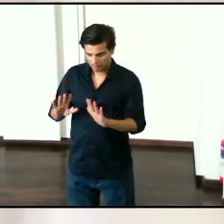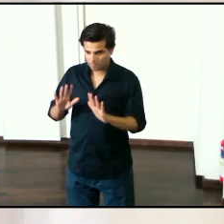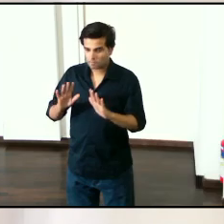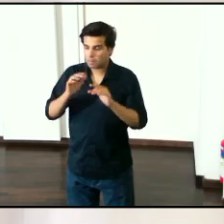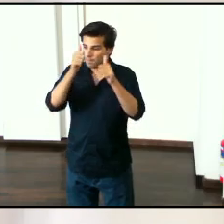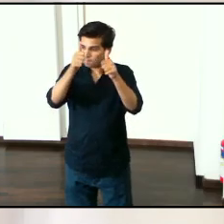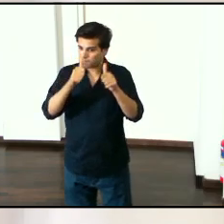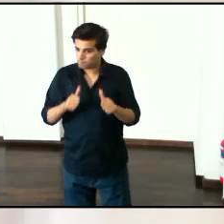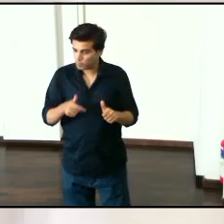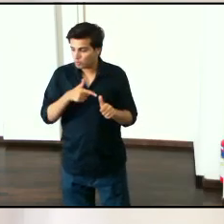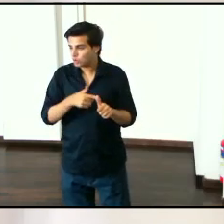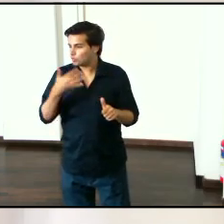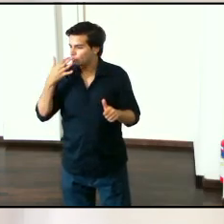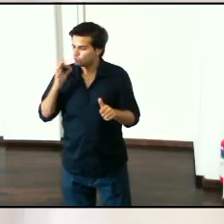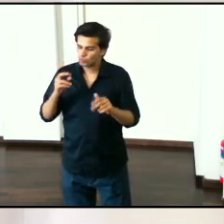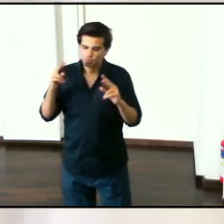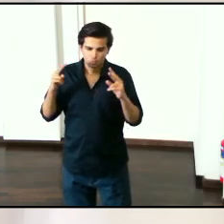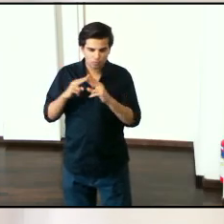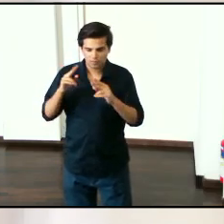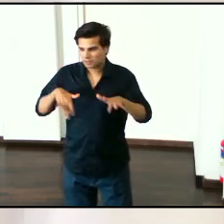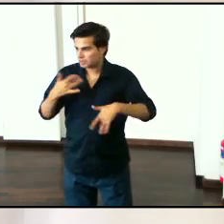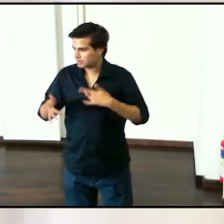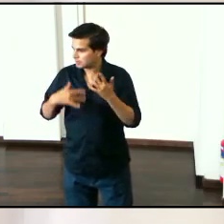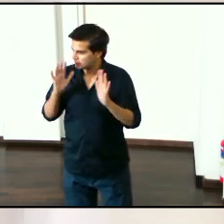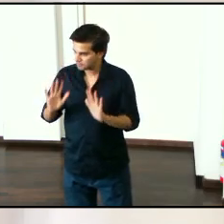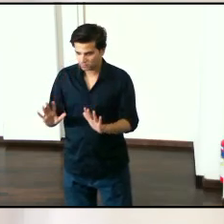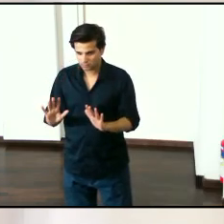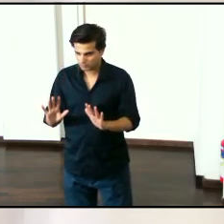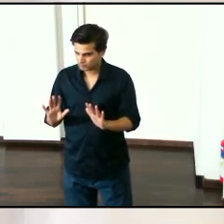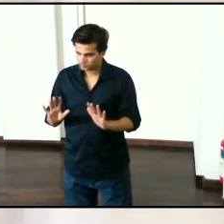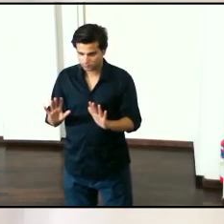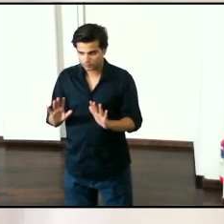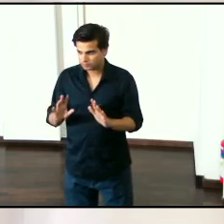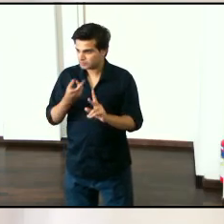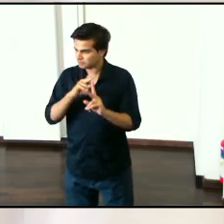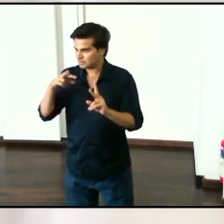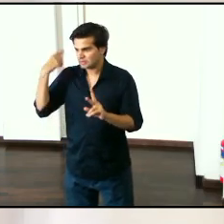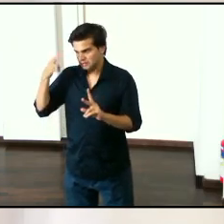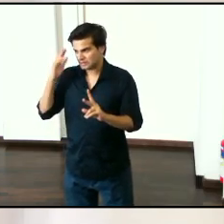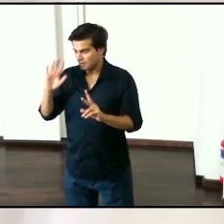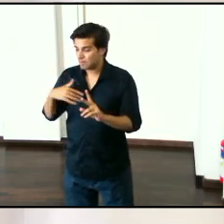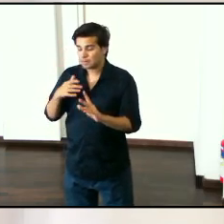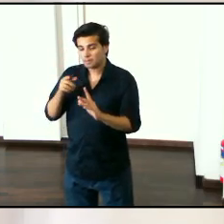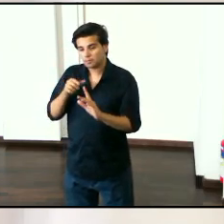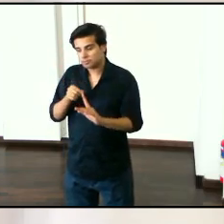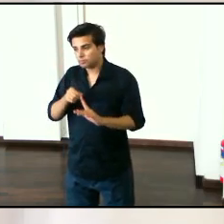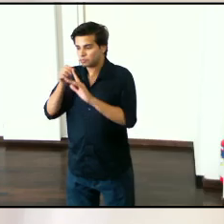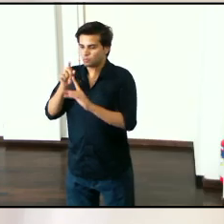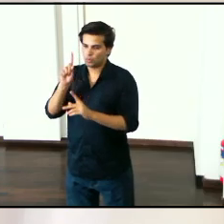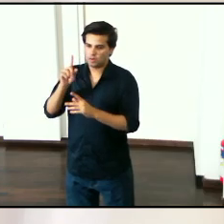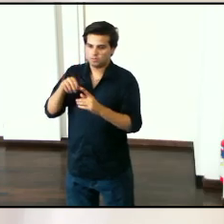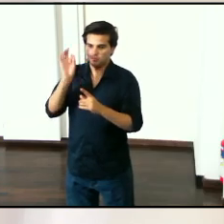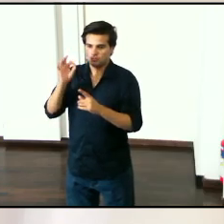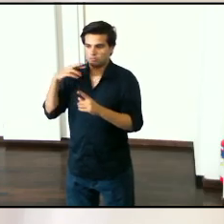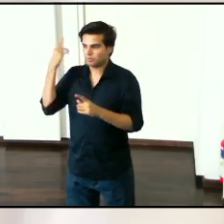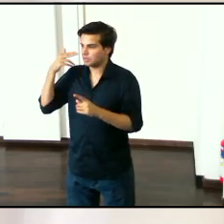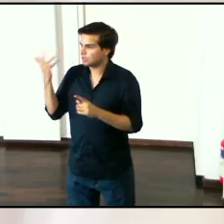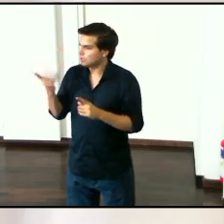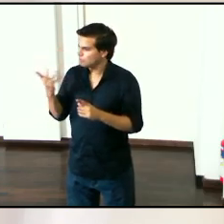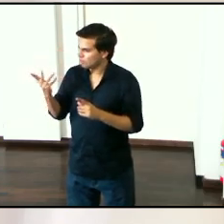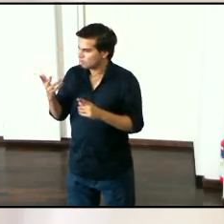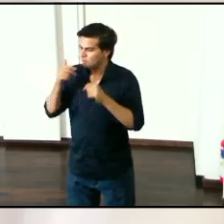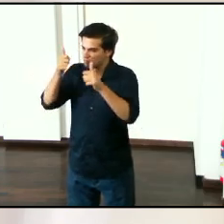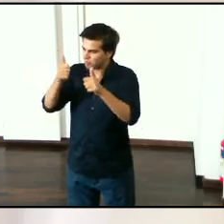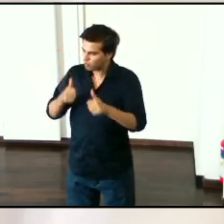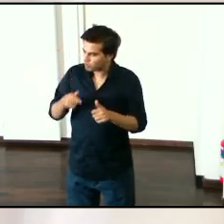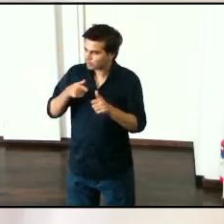are very, very interesting for all manners of reasons. And one of the main reasons why posters are important